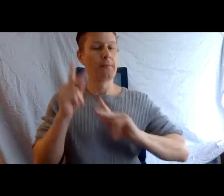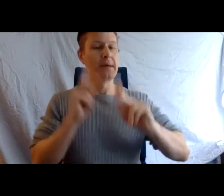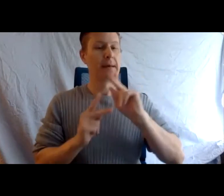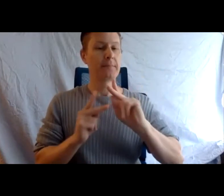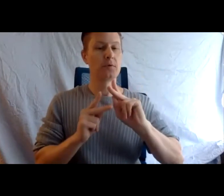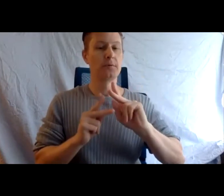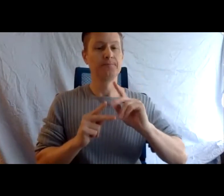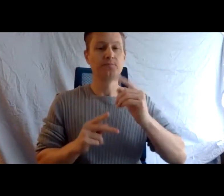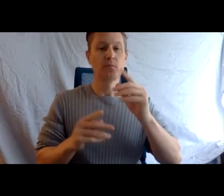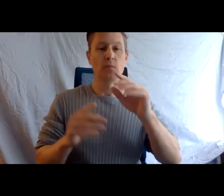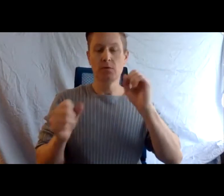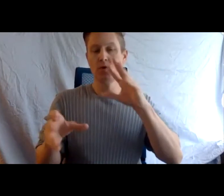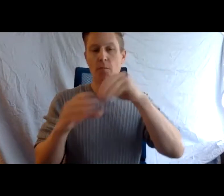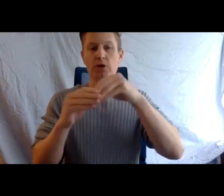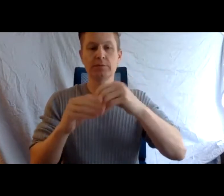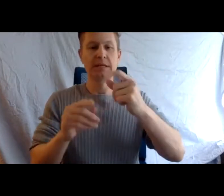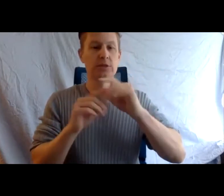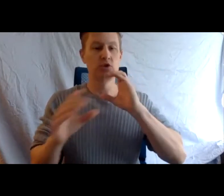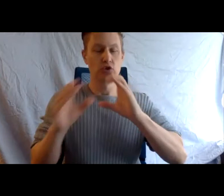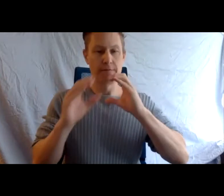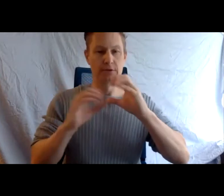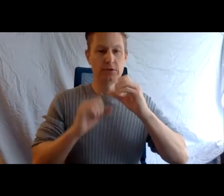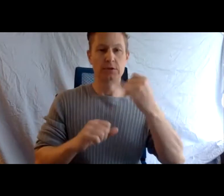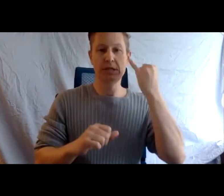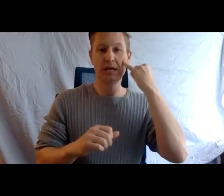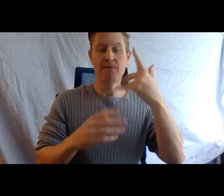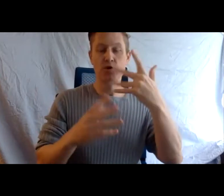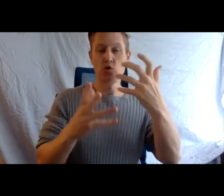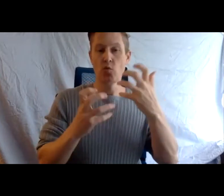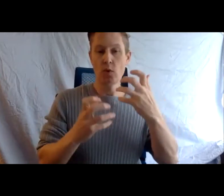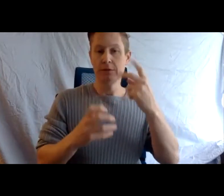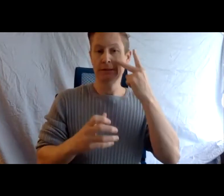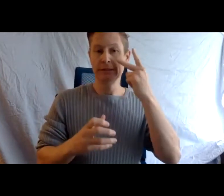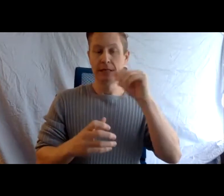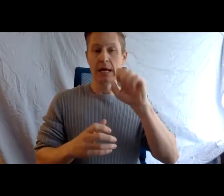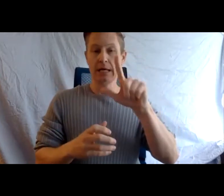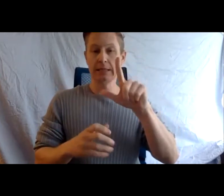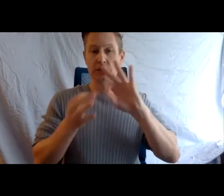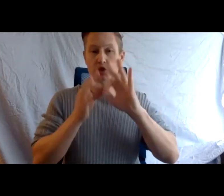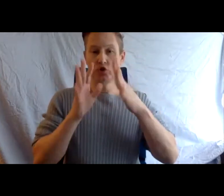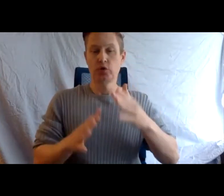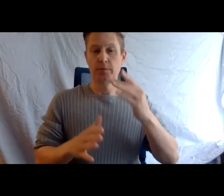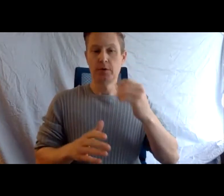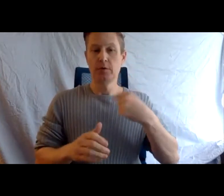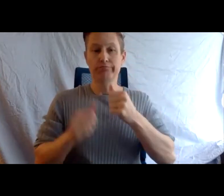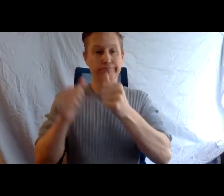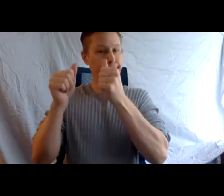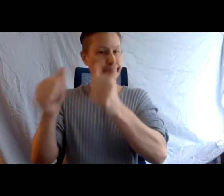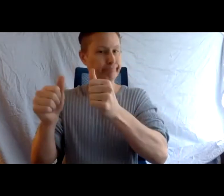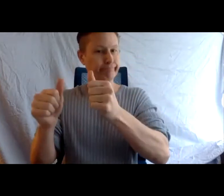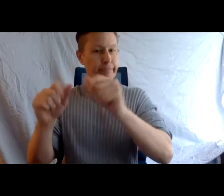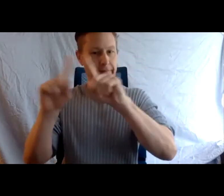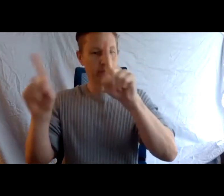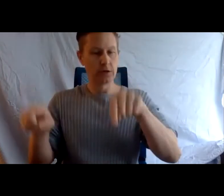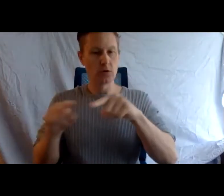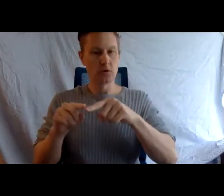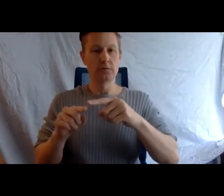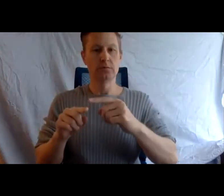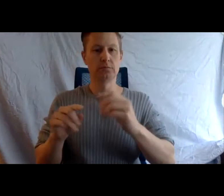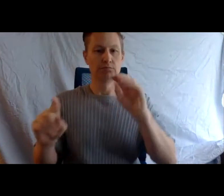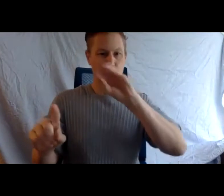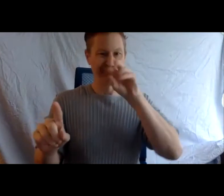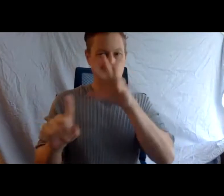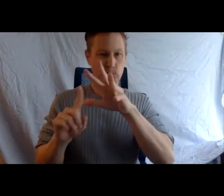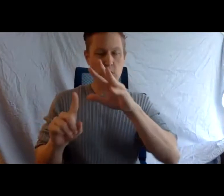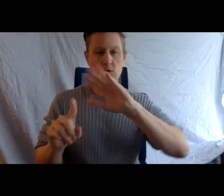in a larger screen, we invite you to pin their video, which will spotlight the video throughout the entire panel. In addition, we have